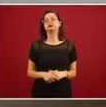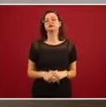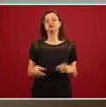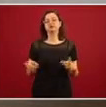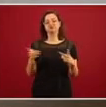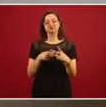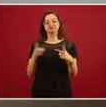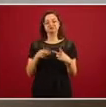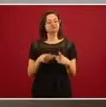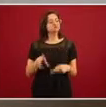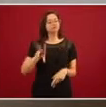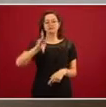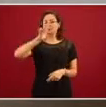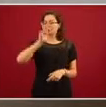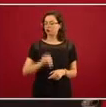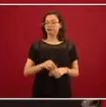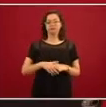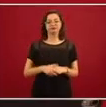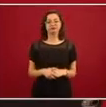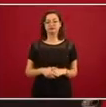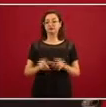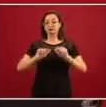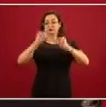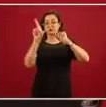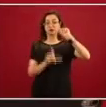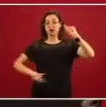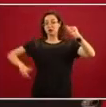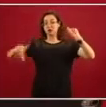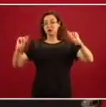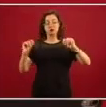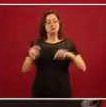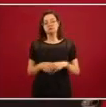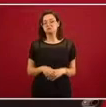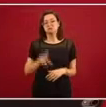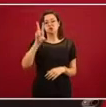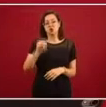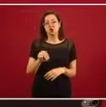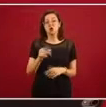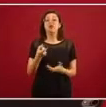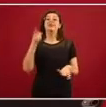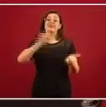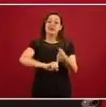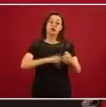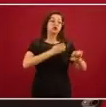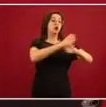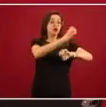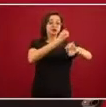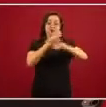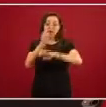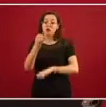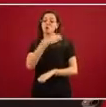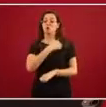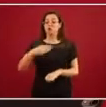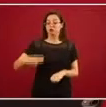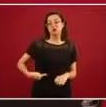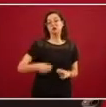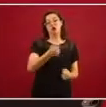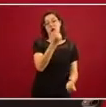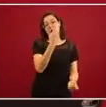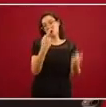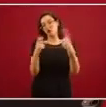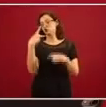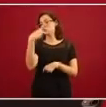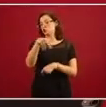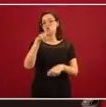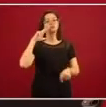light? We haven't considered it as a national policy. We know some states and some